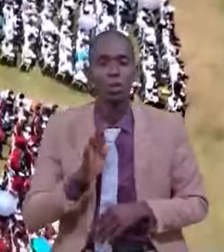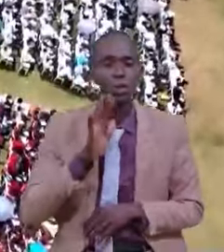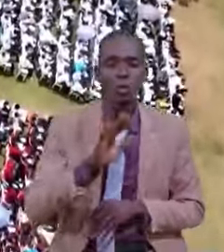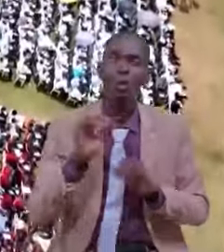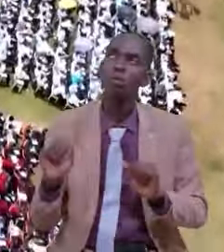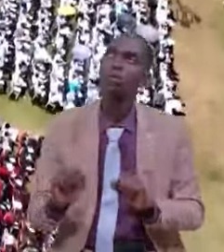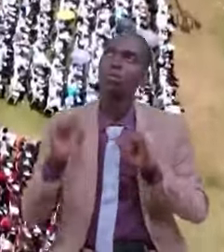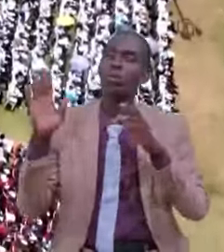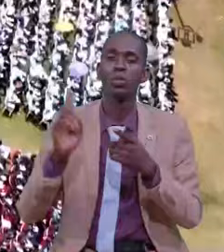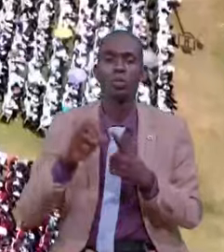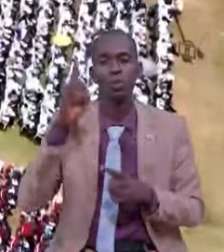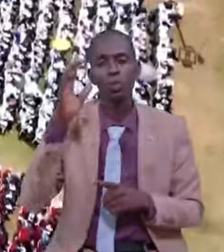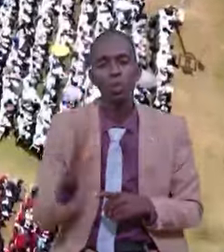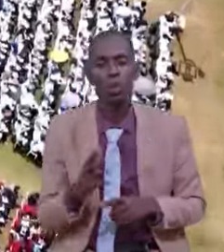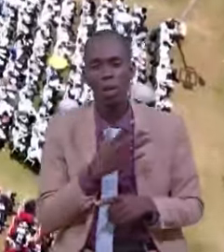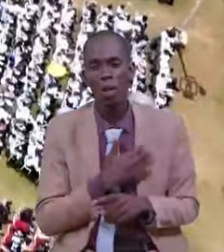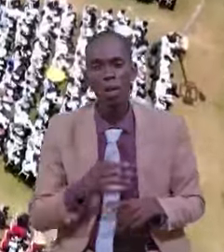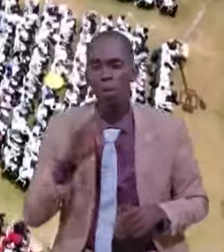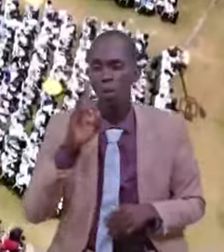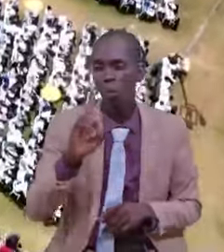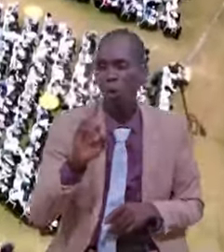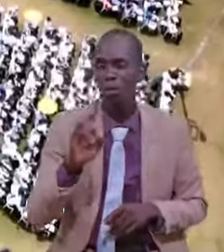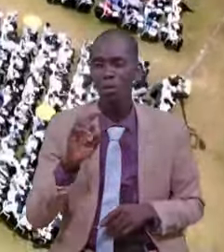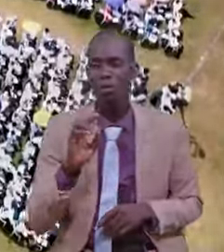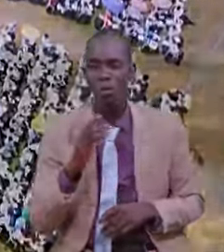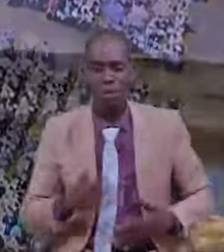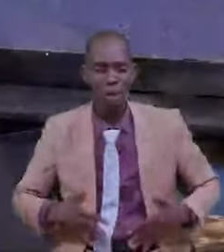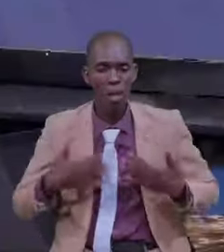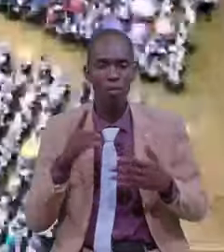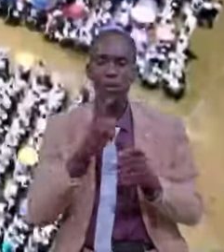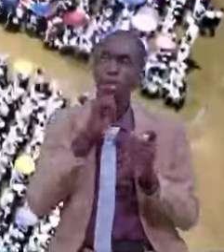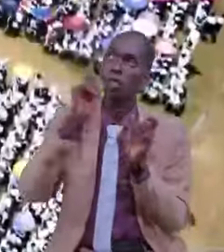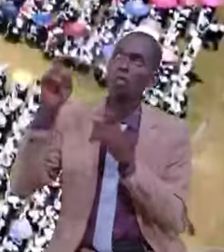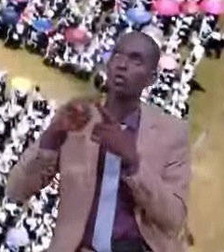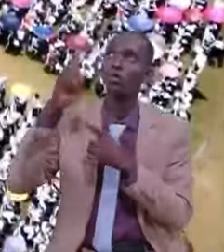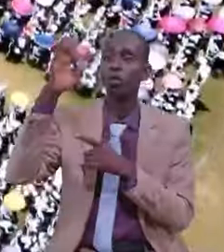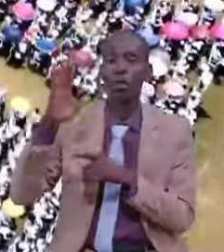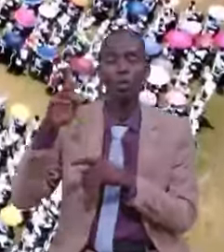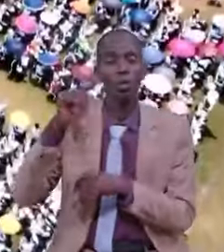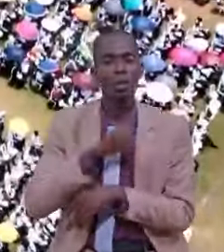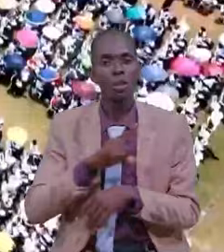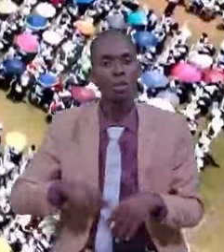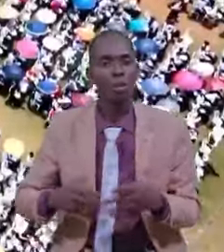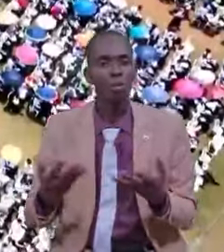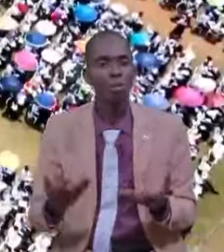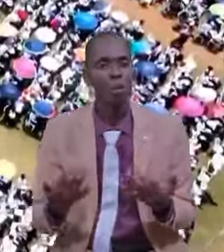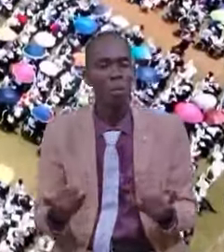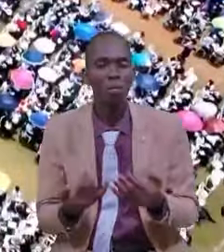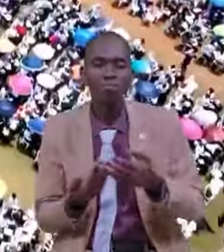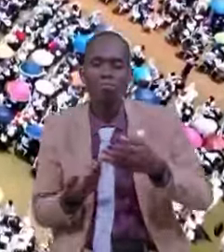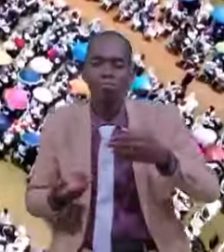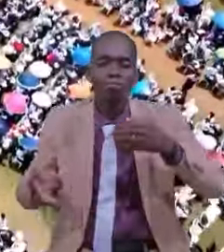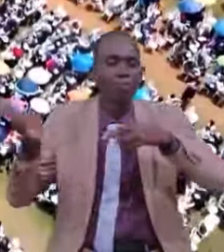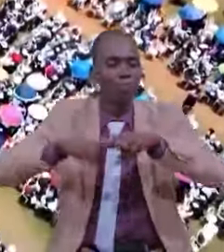one life, your life, that you give to the Lord multiplies that.